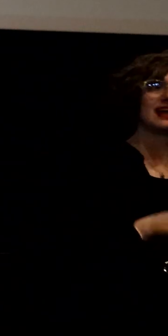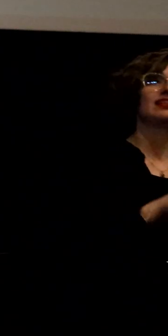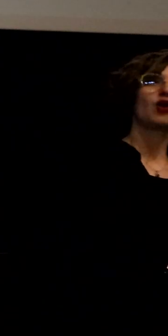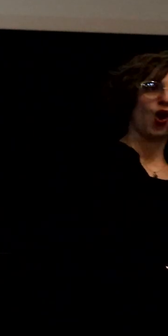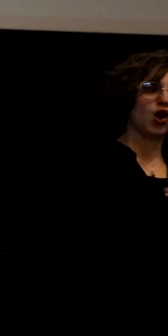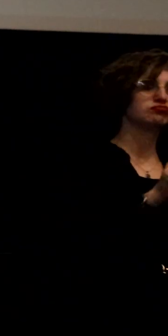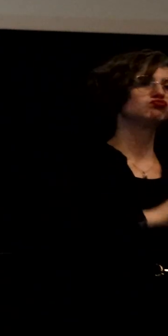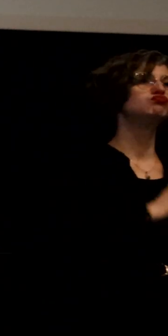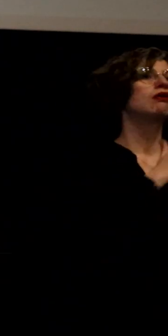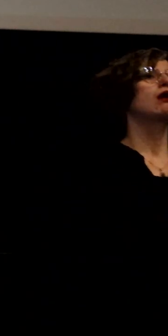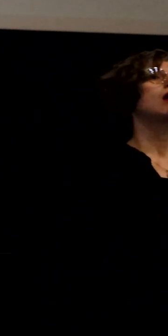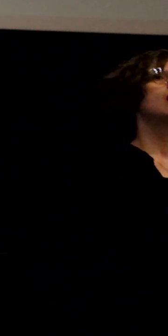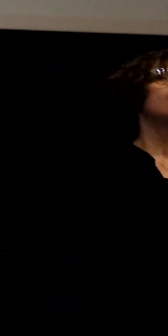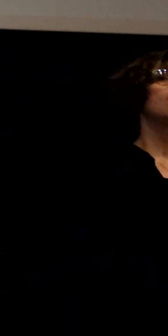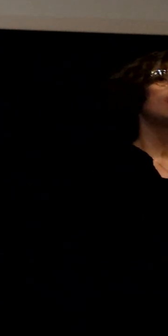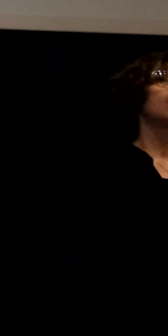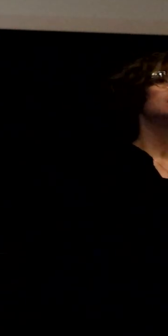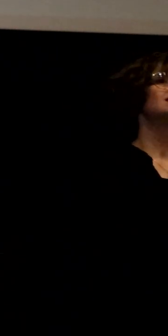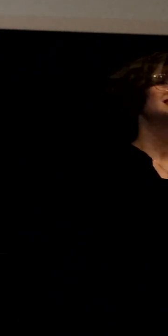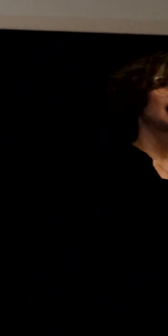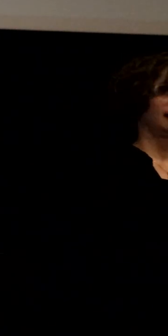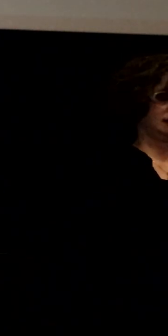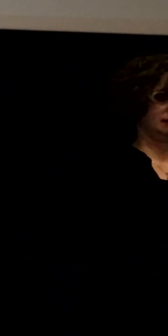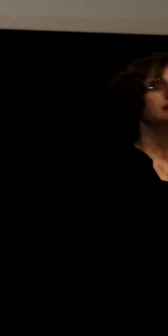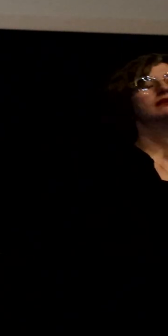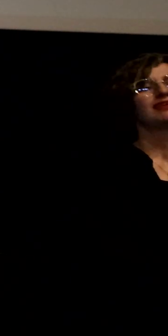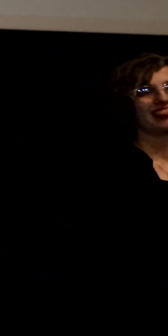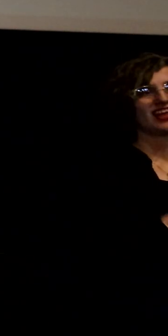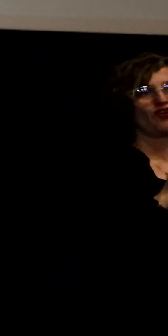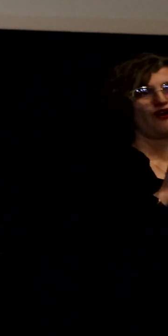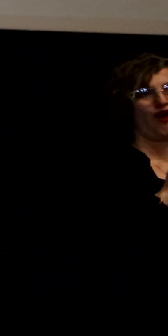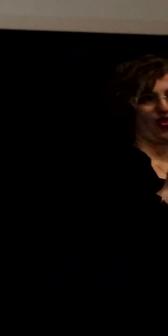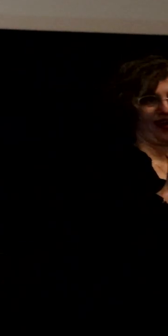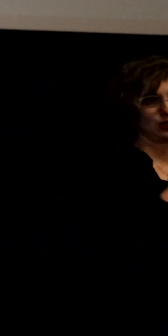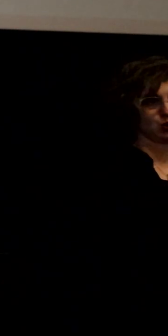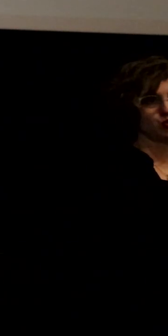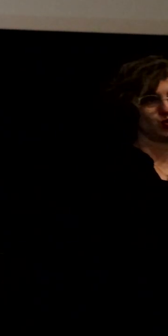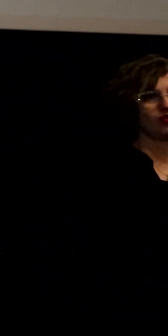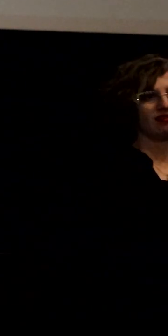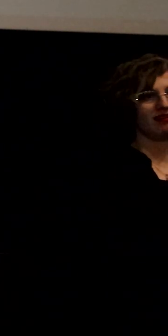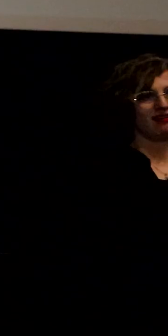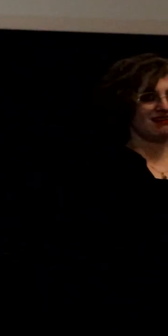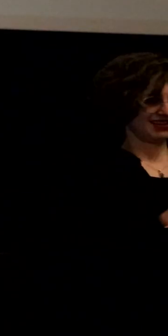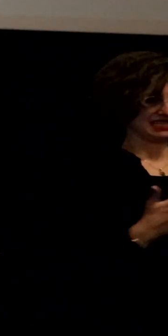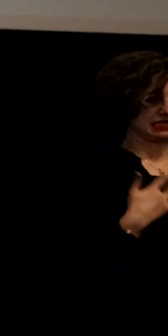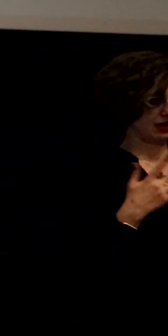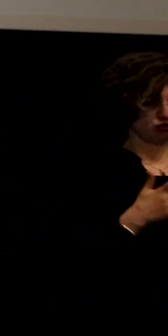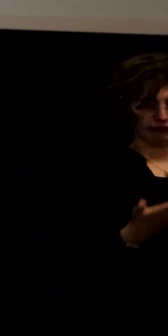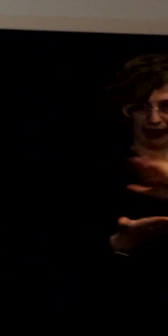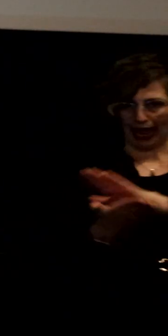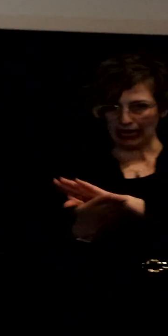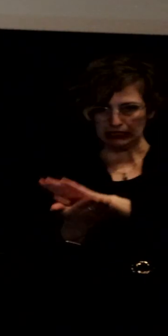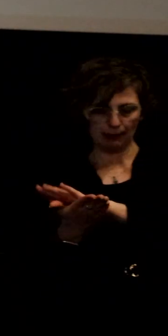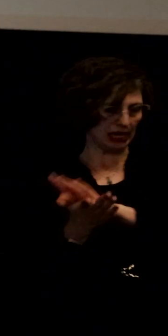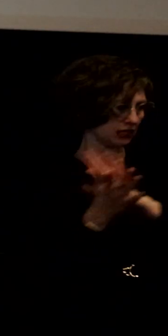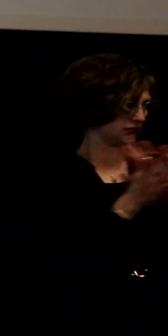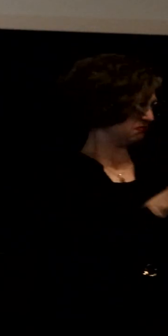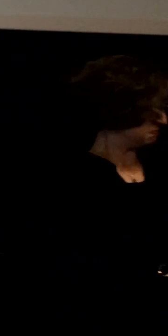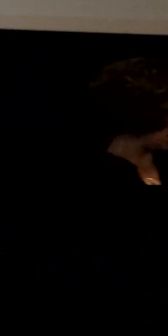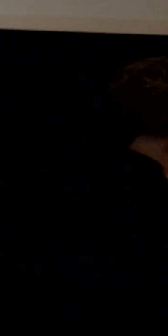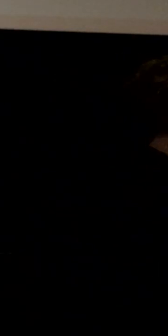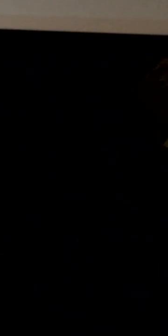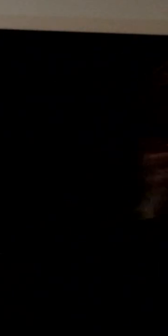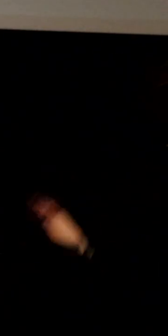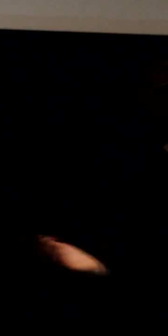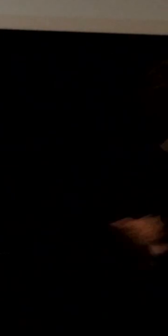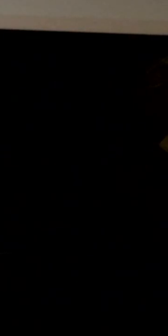an innovative online design school. Offsite is an experimental venture to bridge the gap between academia and industry, aiming to revamp the